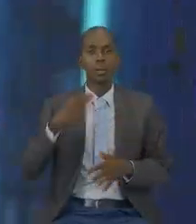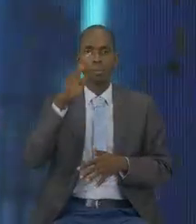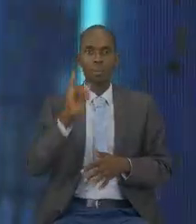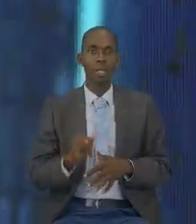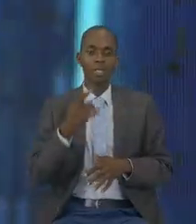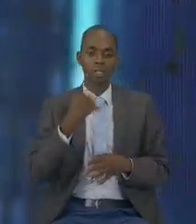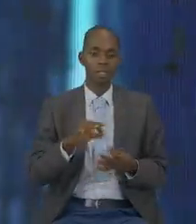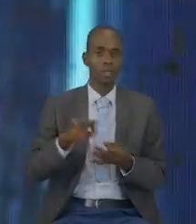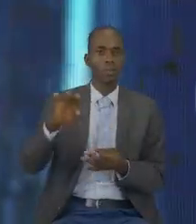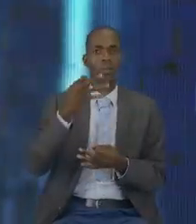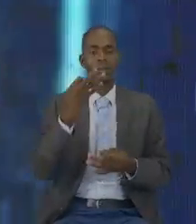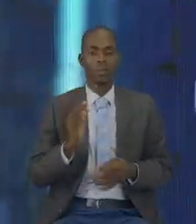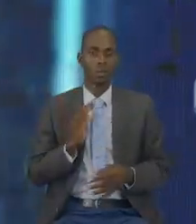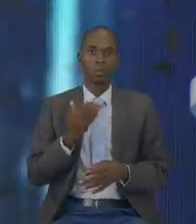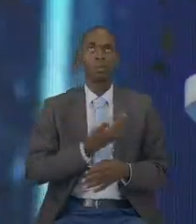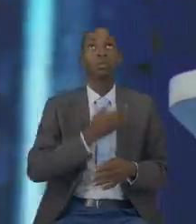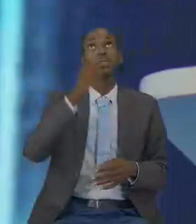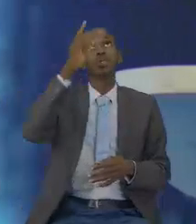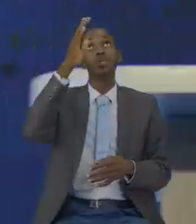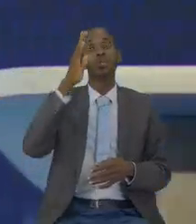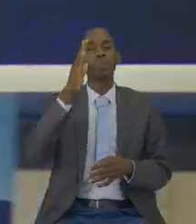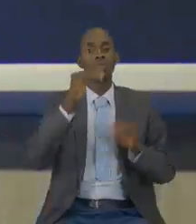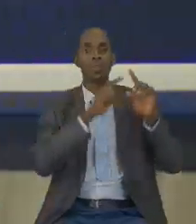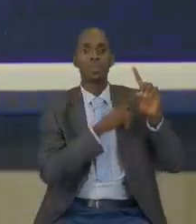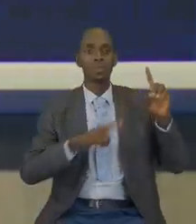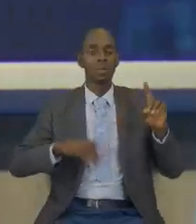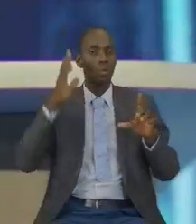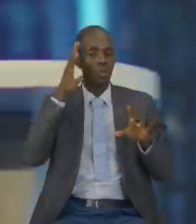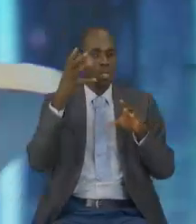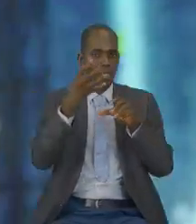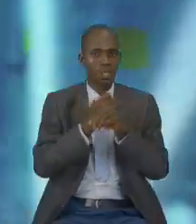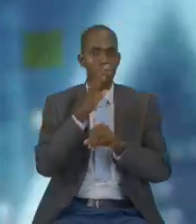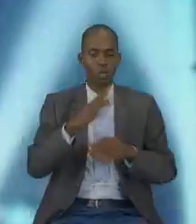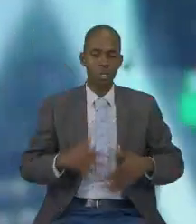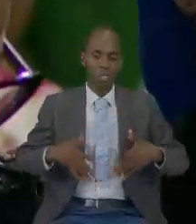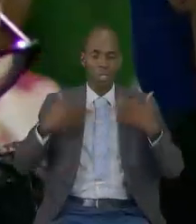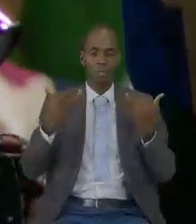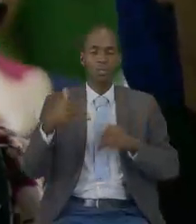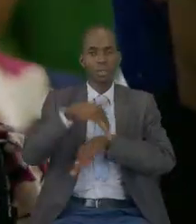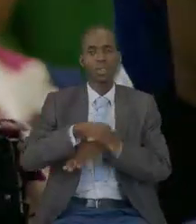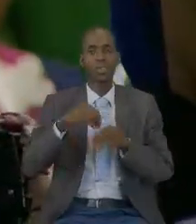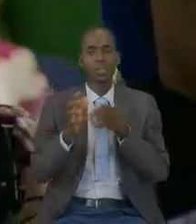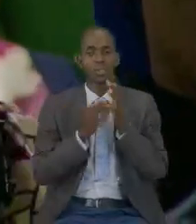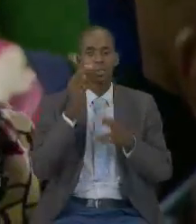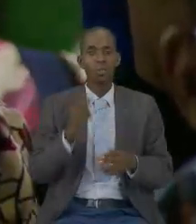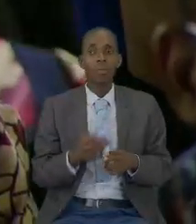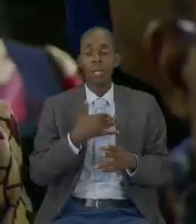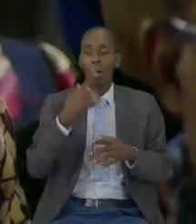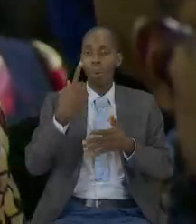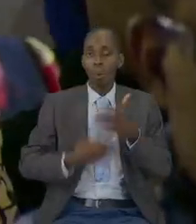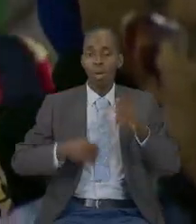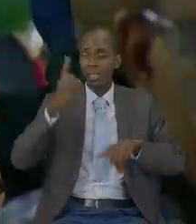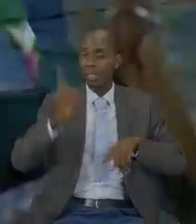Spirit of our God. The Lord will take your life over tonight. And what you couldn't do